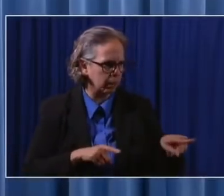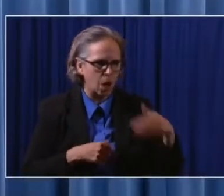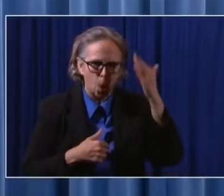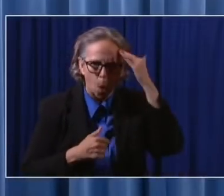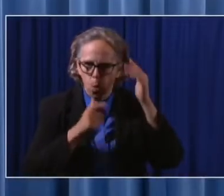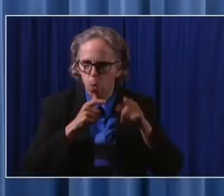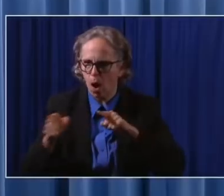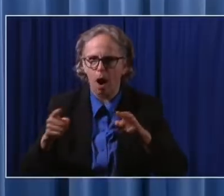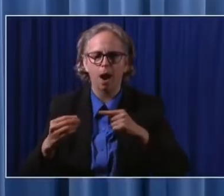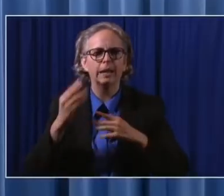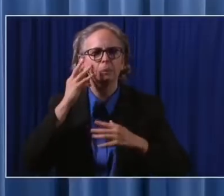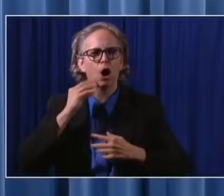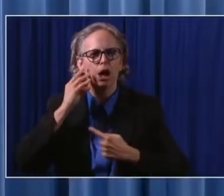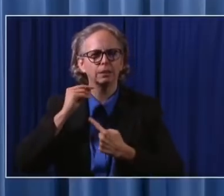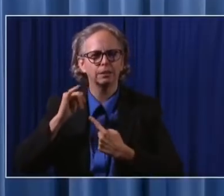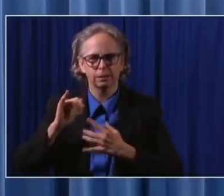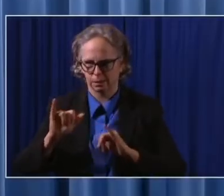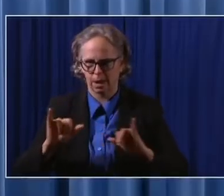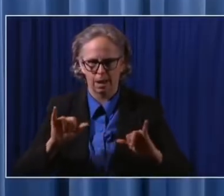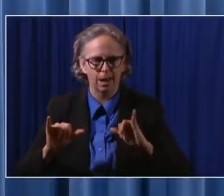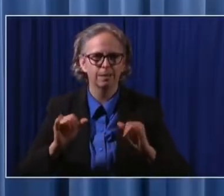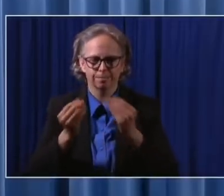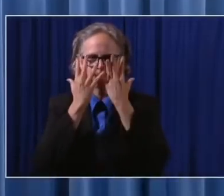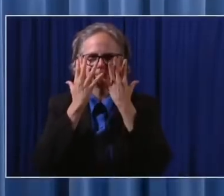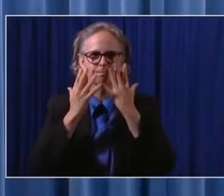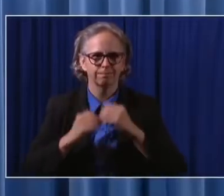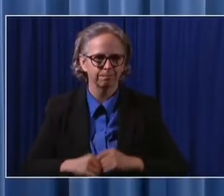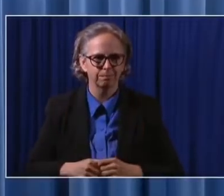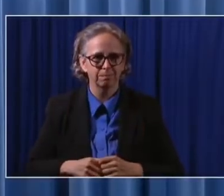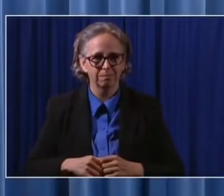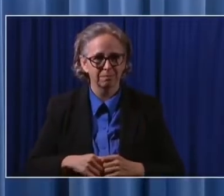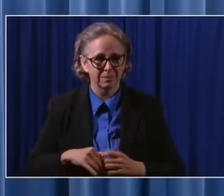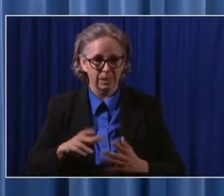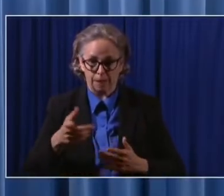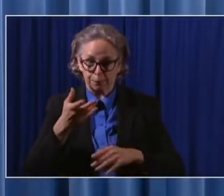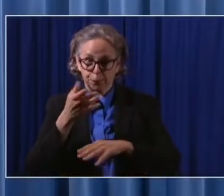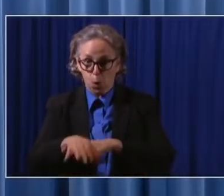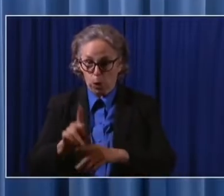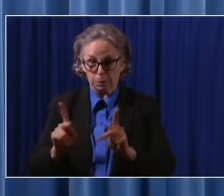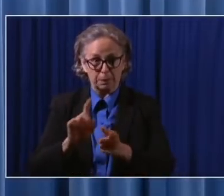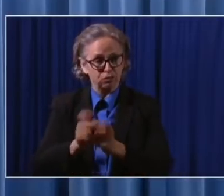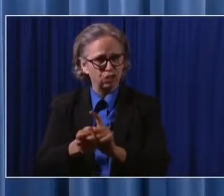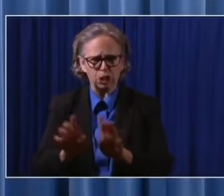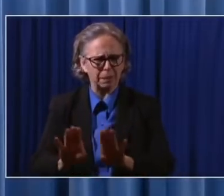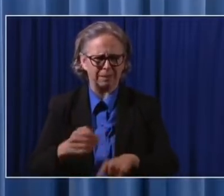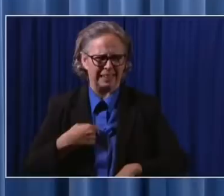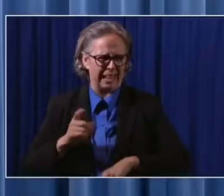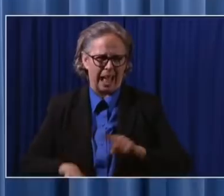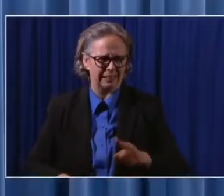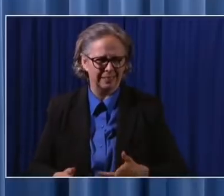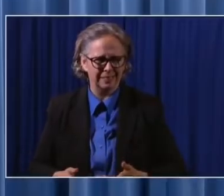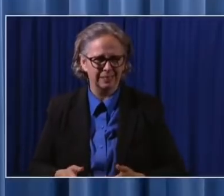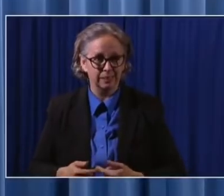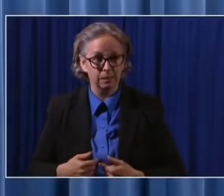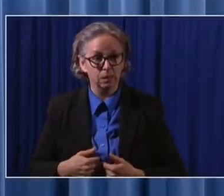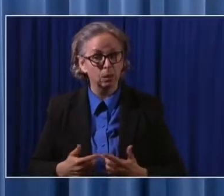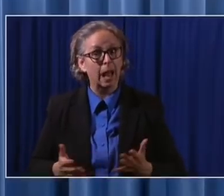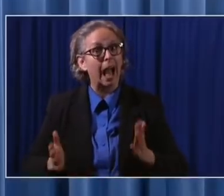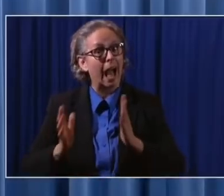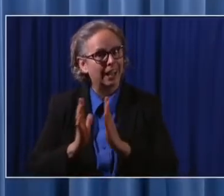there who will not do that. We understand that. But if we can get 75 to 80% of